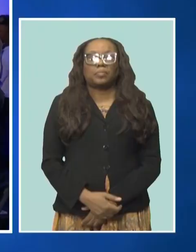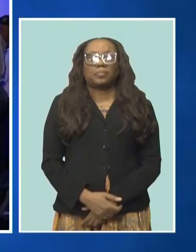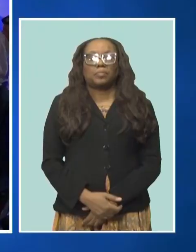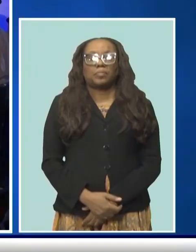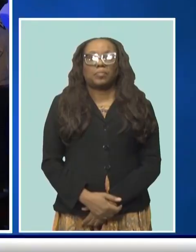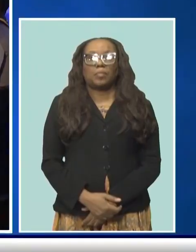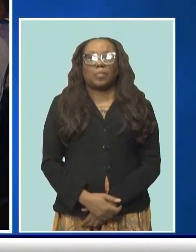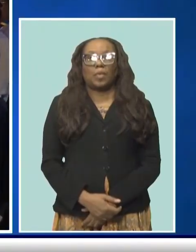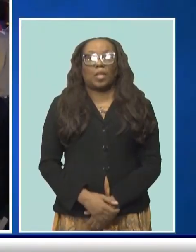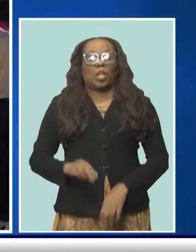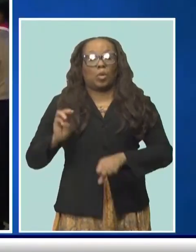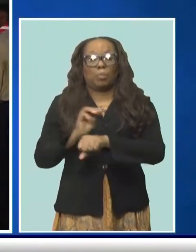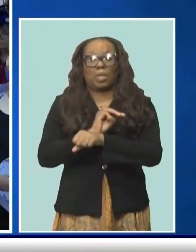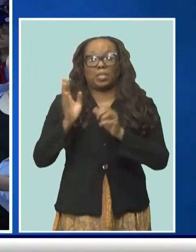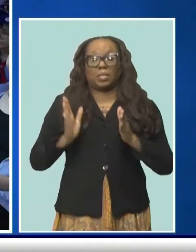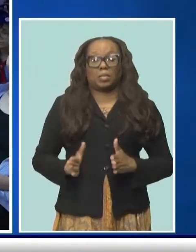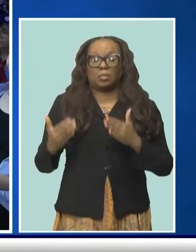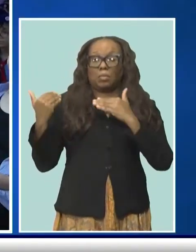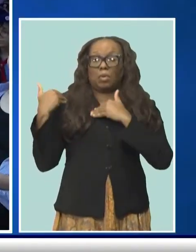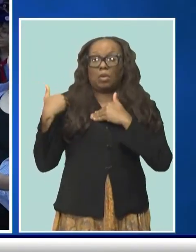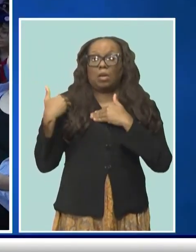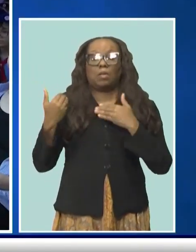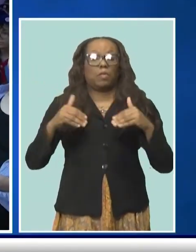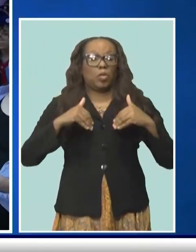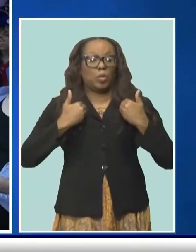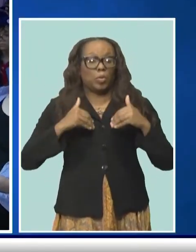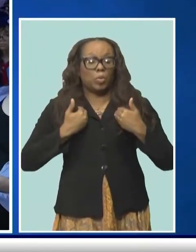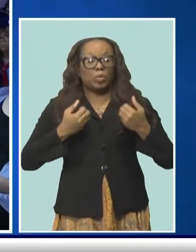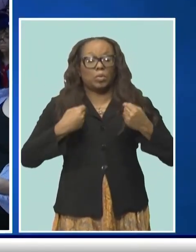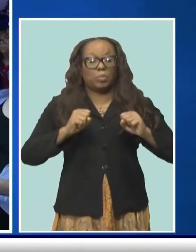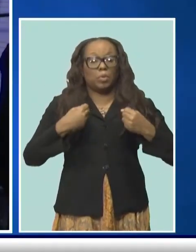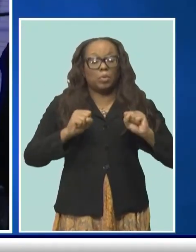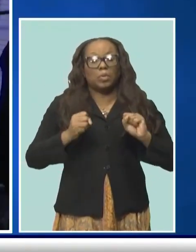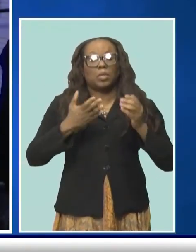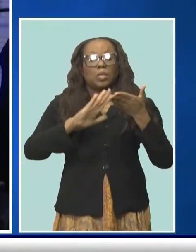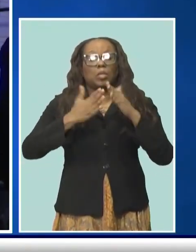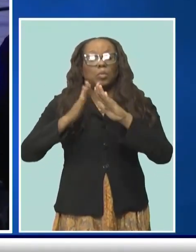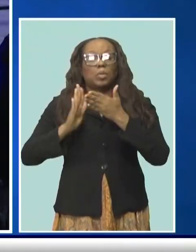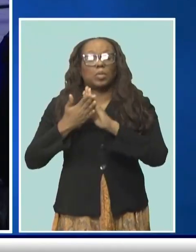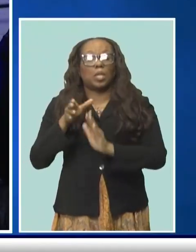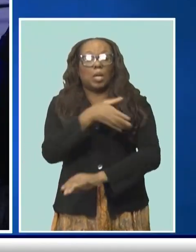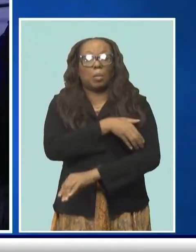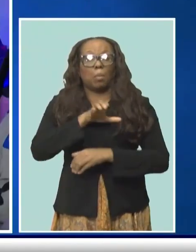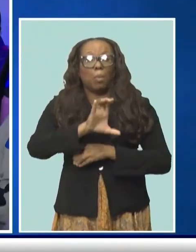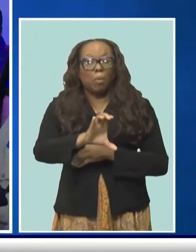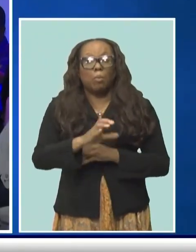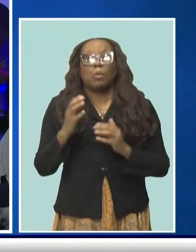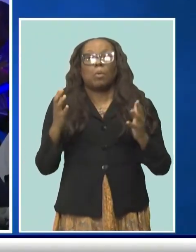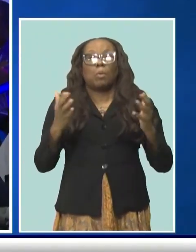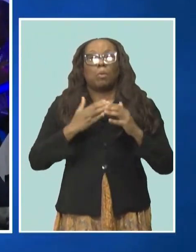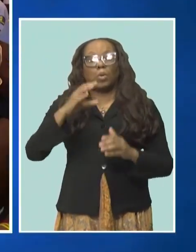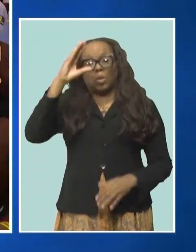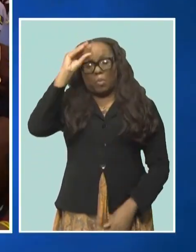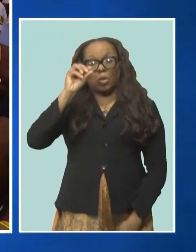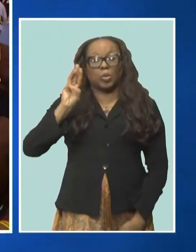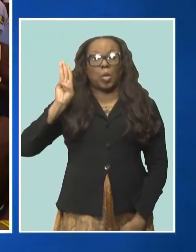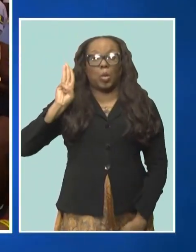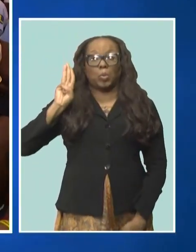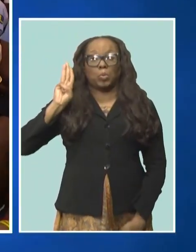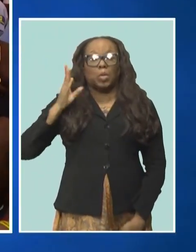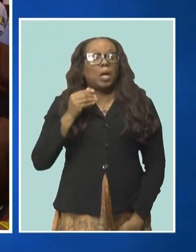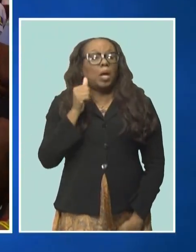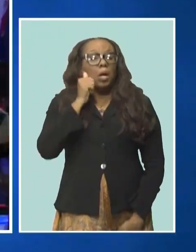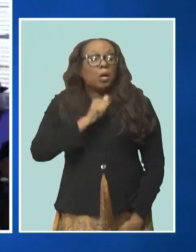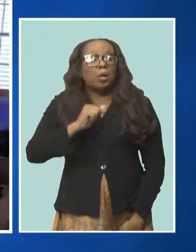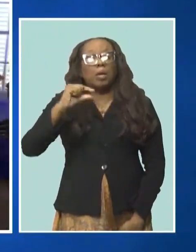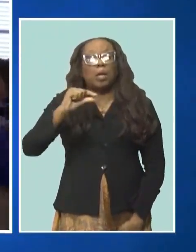Minister of Youth, Sports and Community Empowerment Charles Griffith is calling for greater engagement in the Boy Scouts and Girl Guides. He